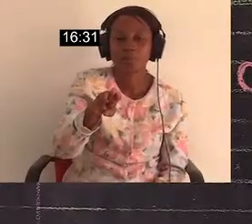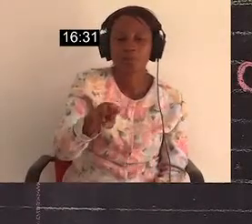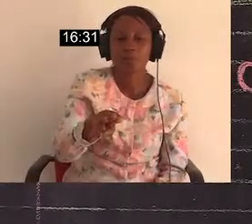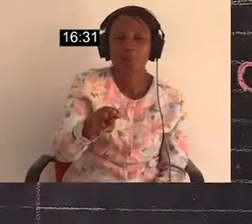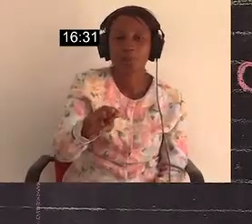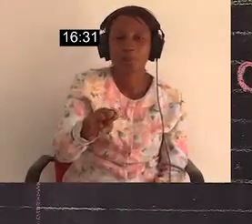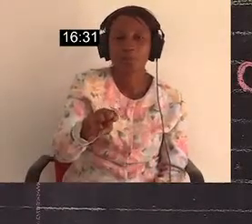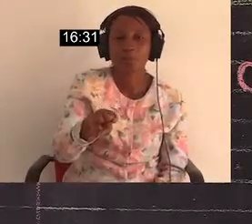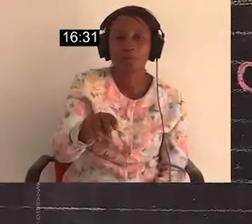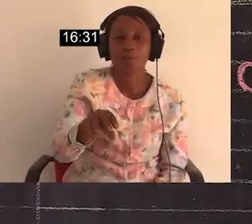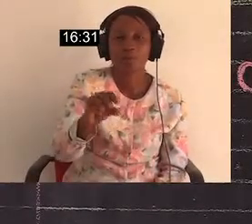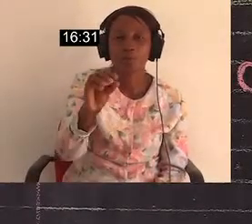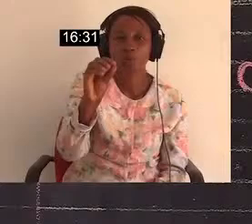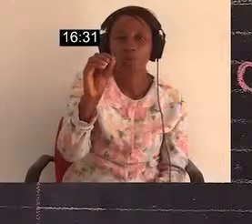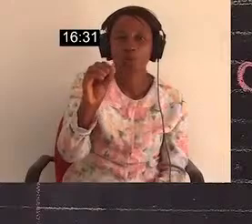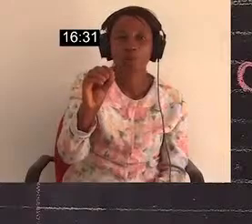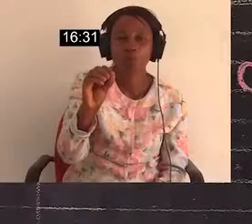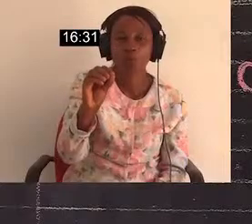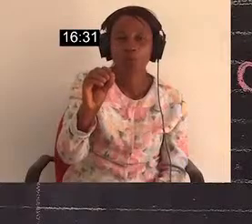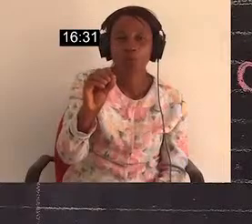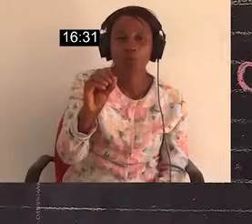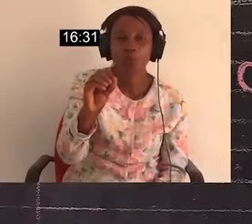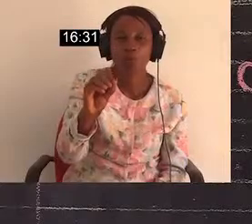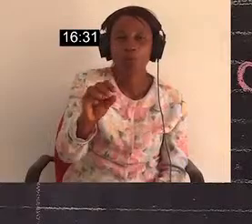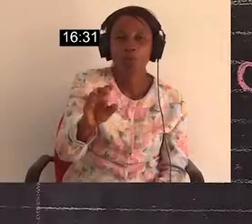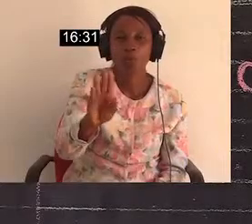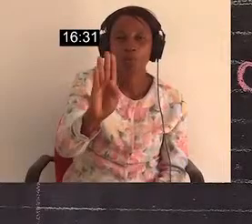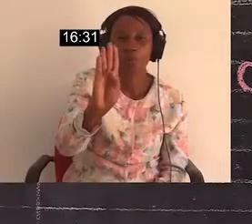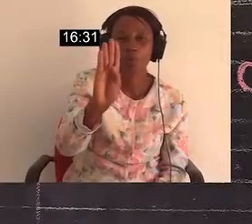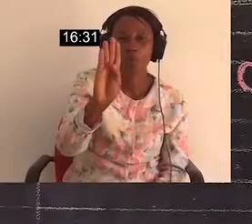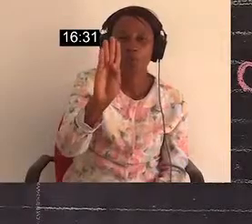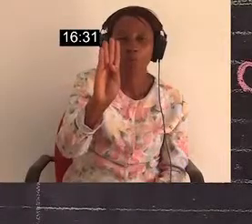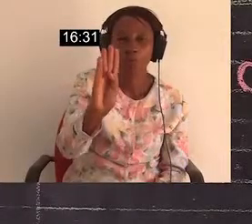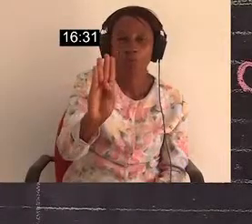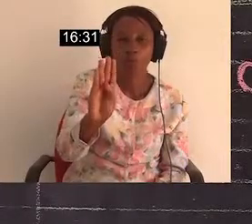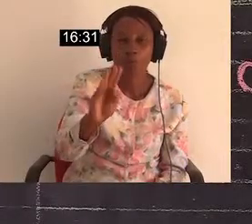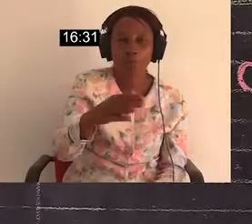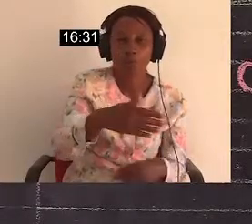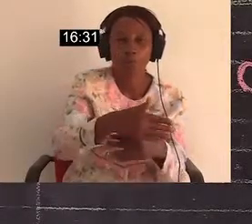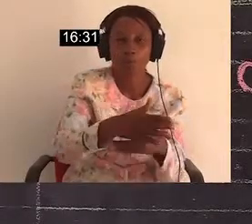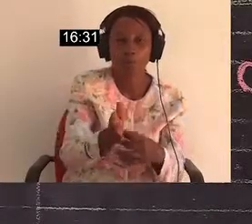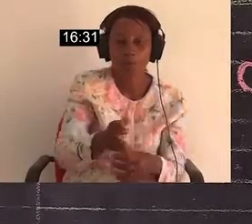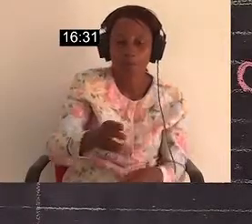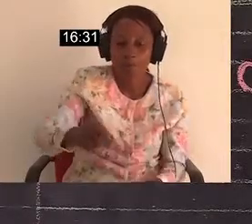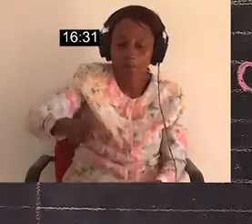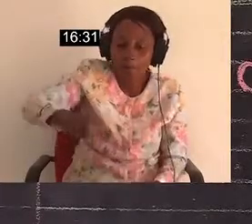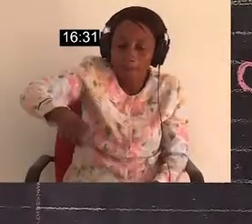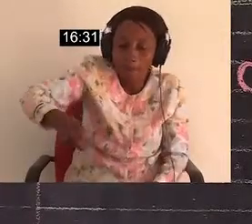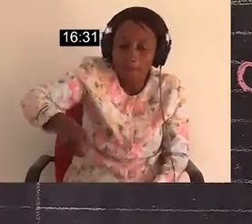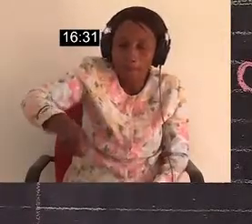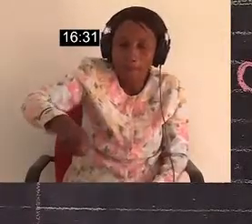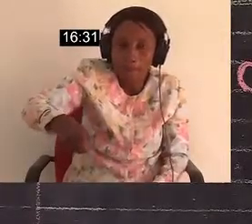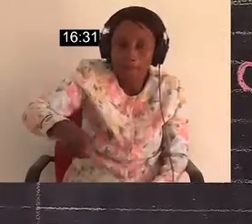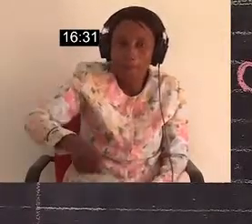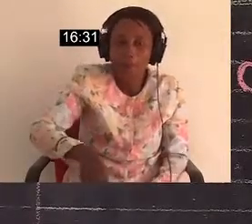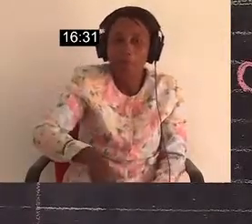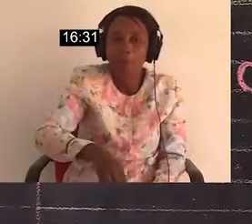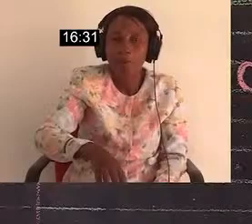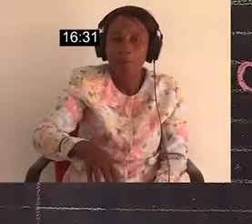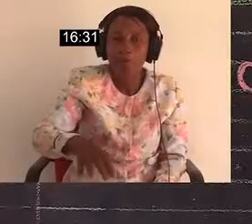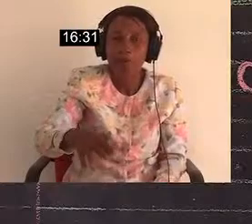is mob. So listen to the sounds carefully. The other one is